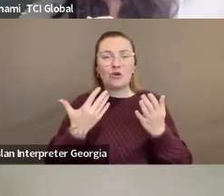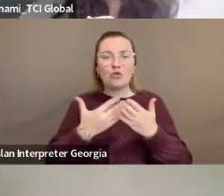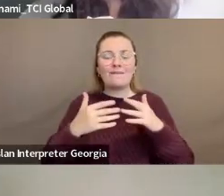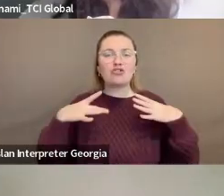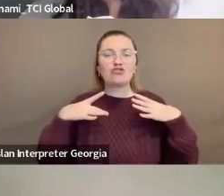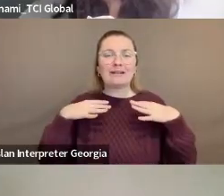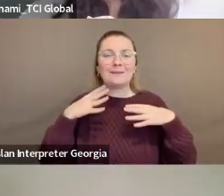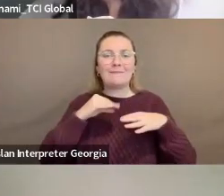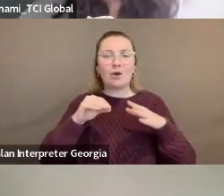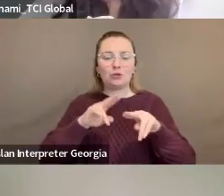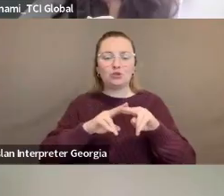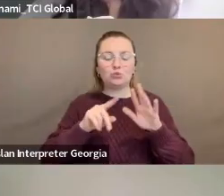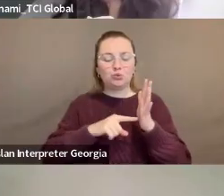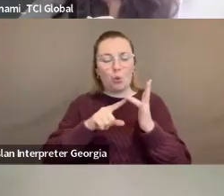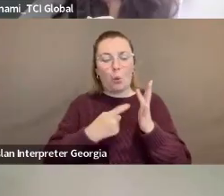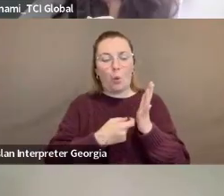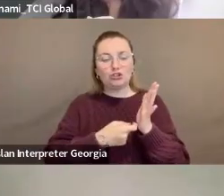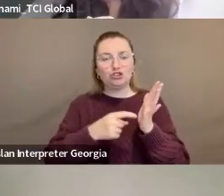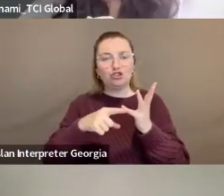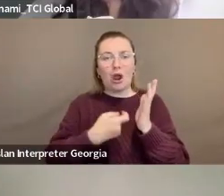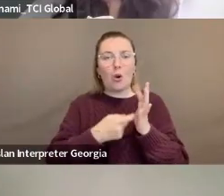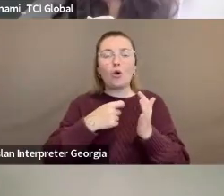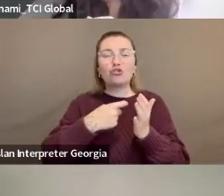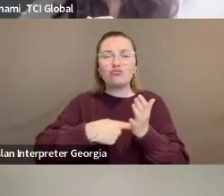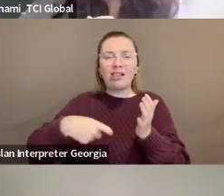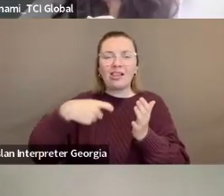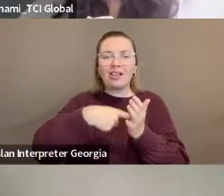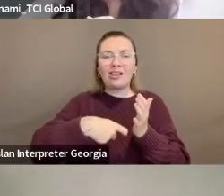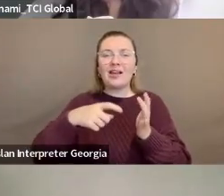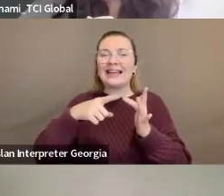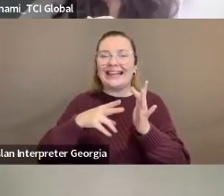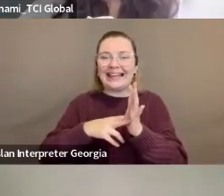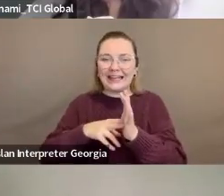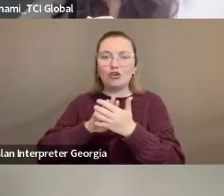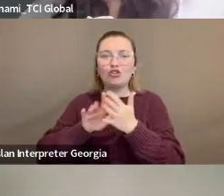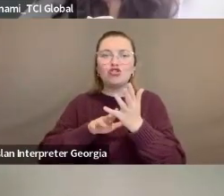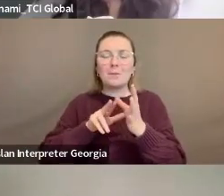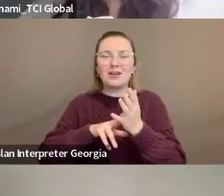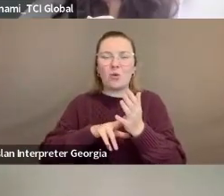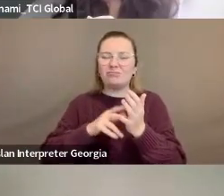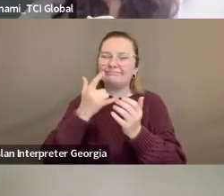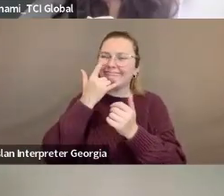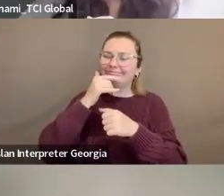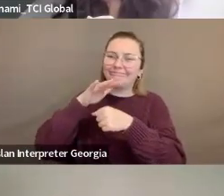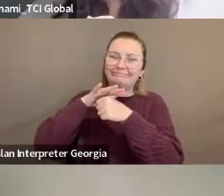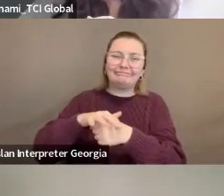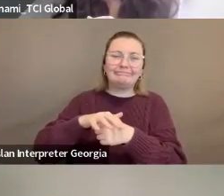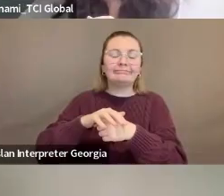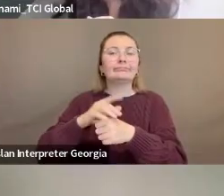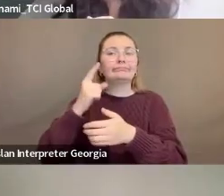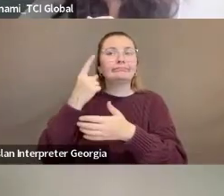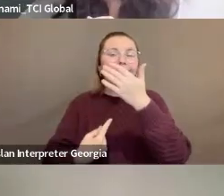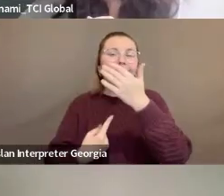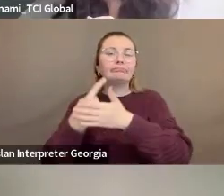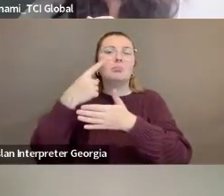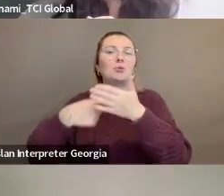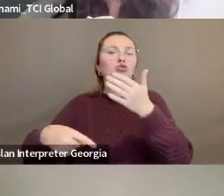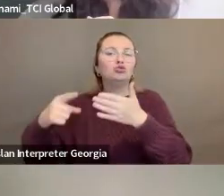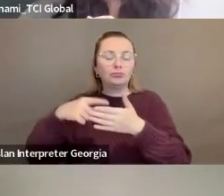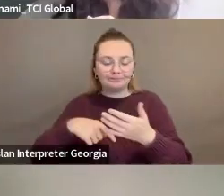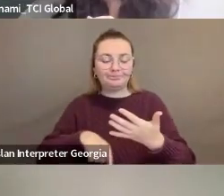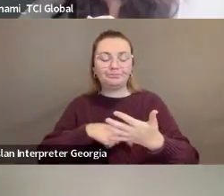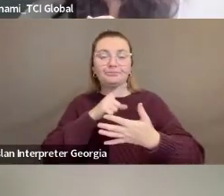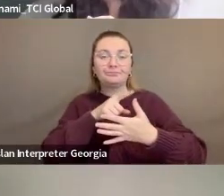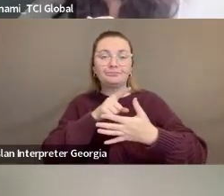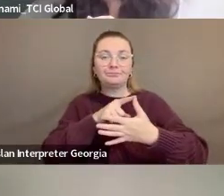freedom from torture or cruel, inhuman, or degrading treatment or punishment. Article 13 on access